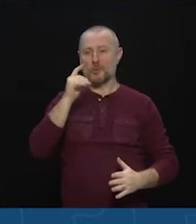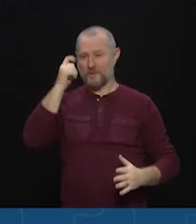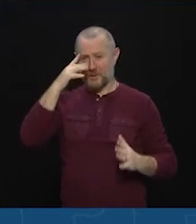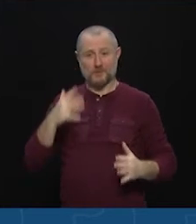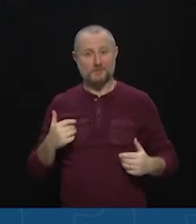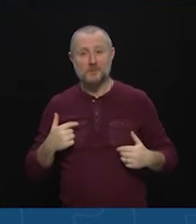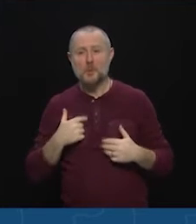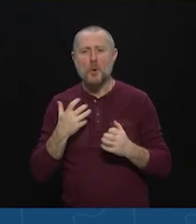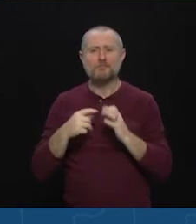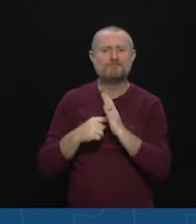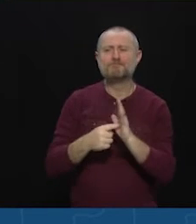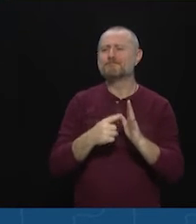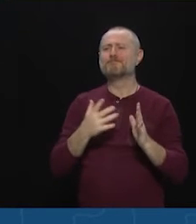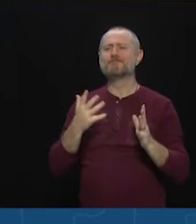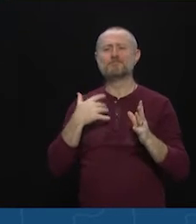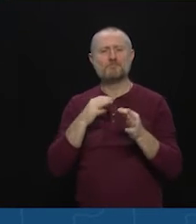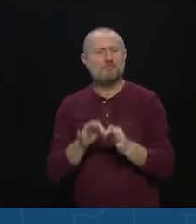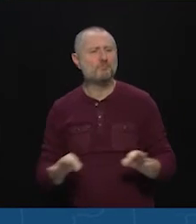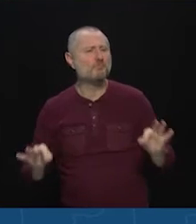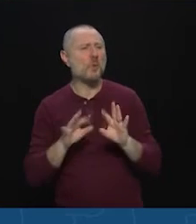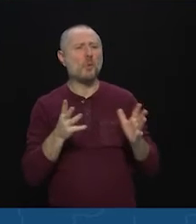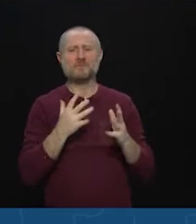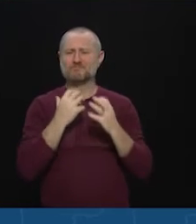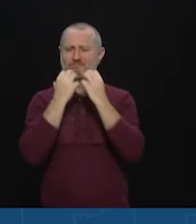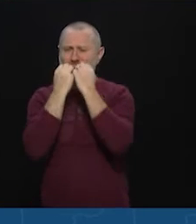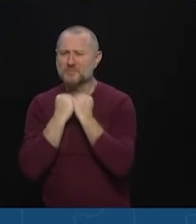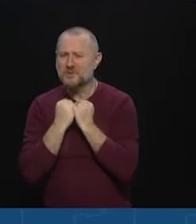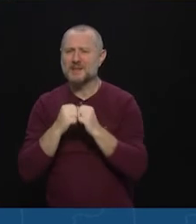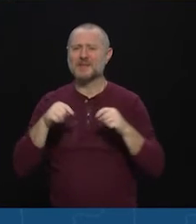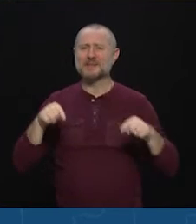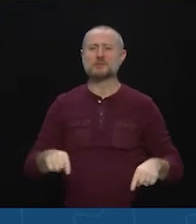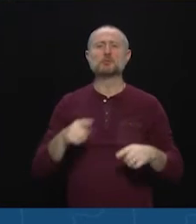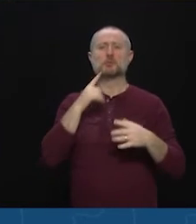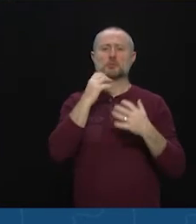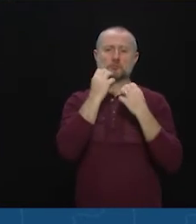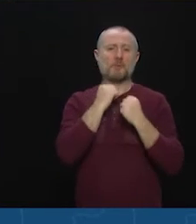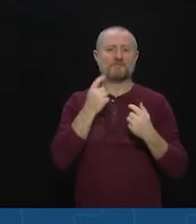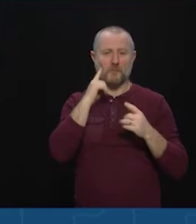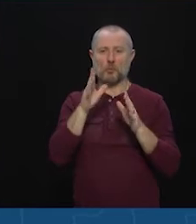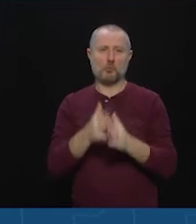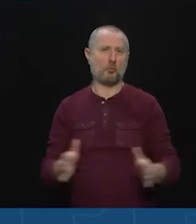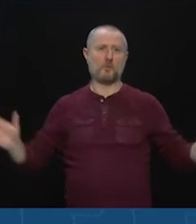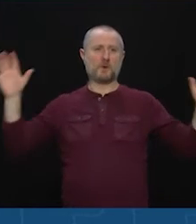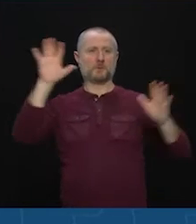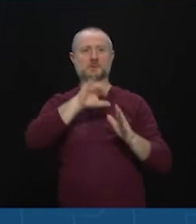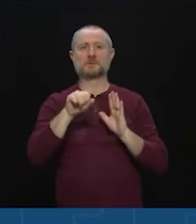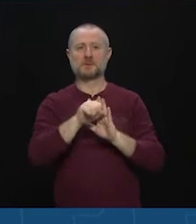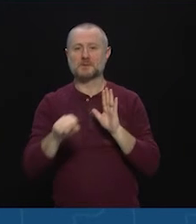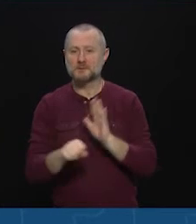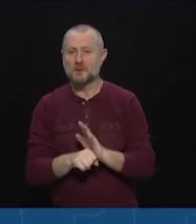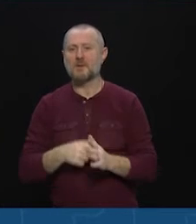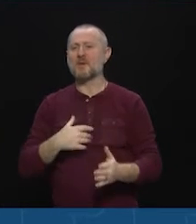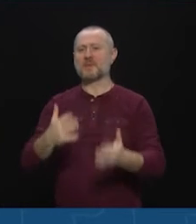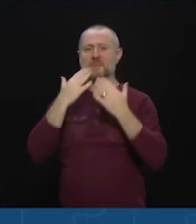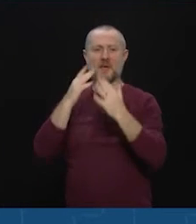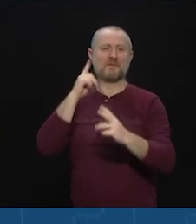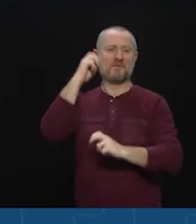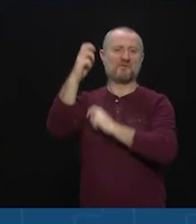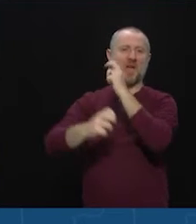this was to me. It's an important asset. It's a statewide treasure. So I want to thank everyone here at the fairgrounds. And like I said, we've